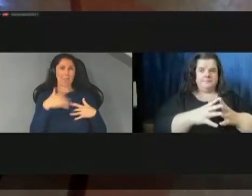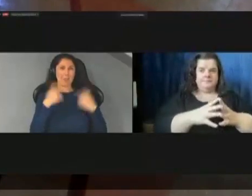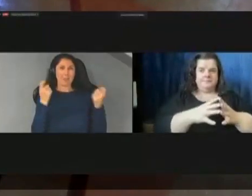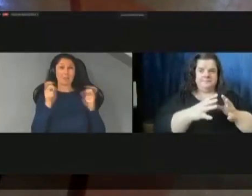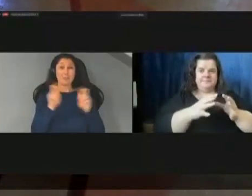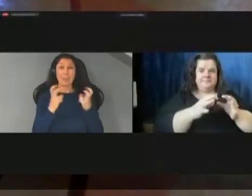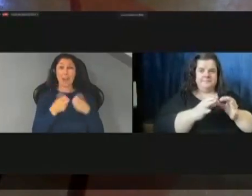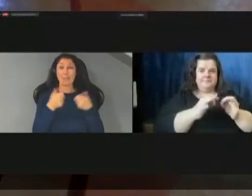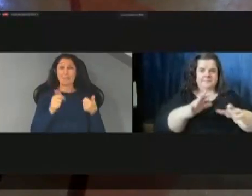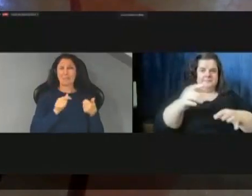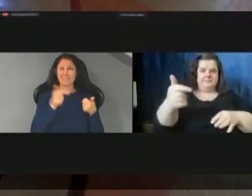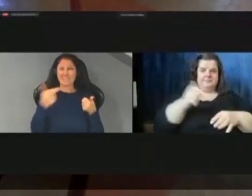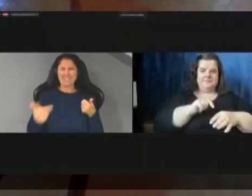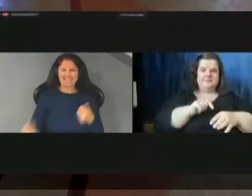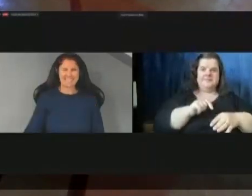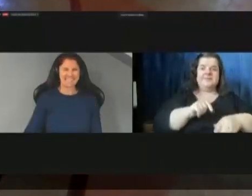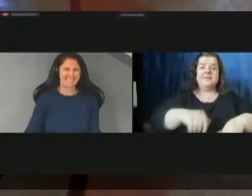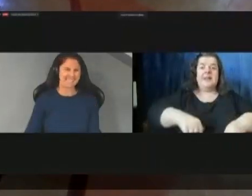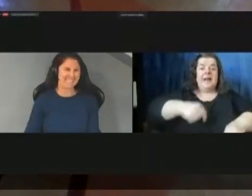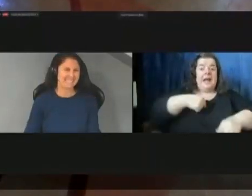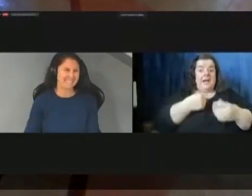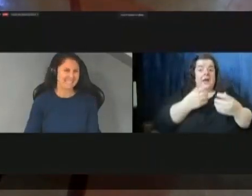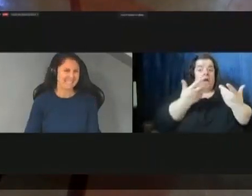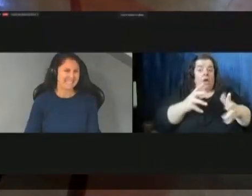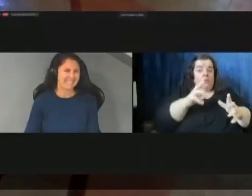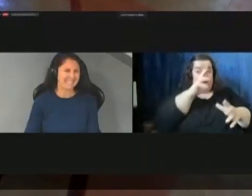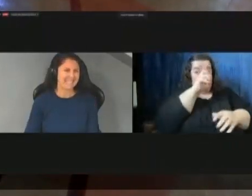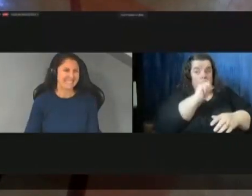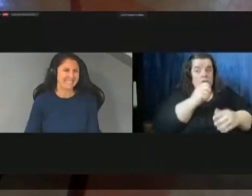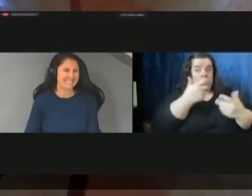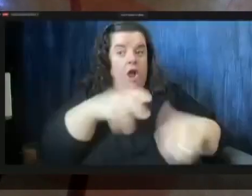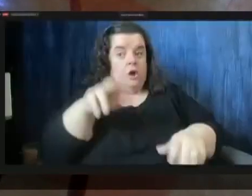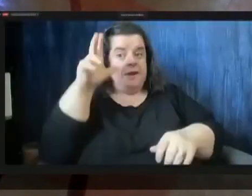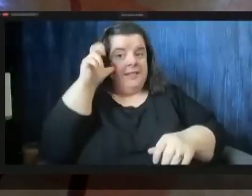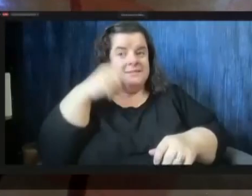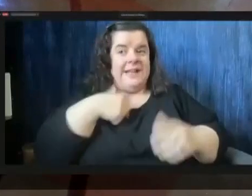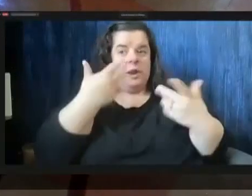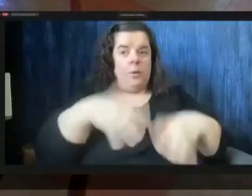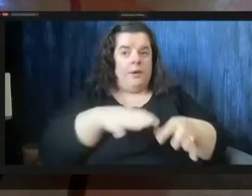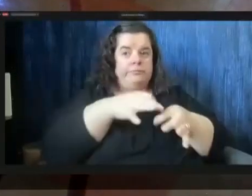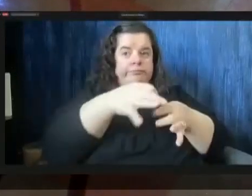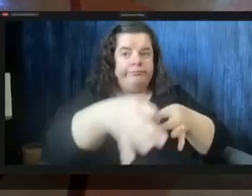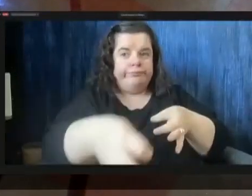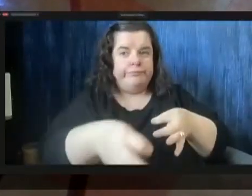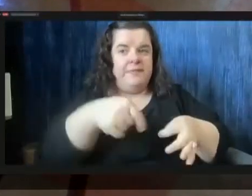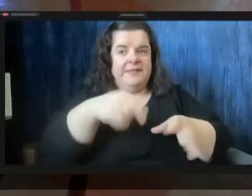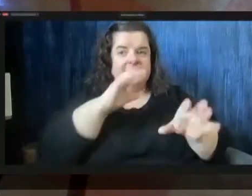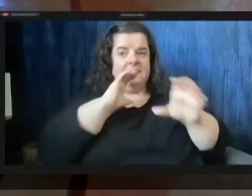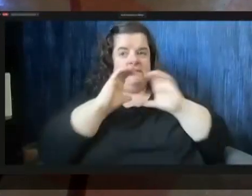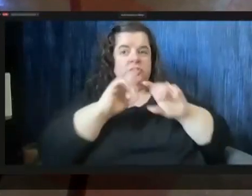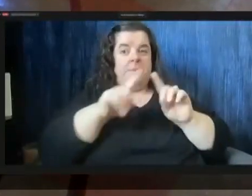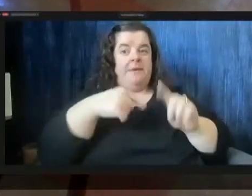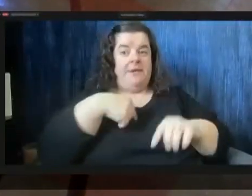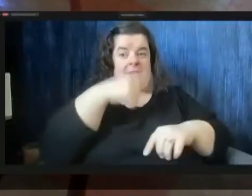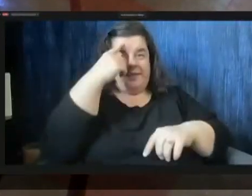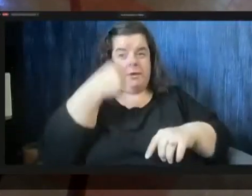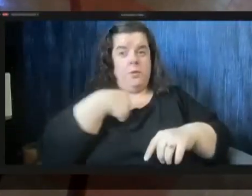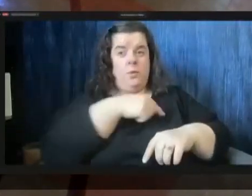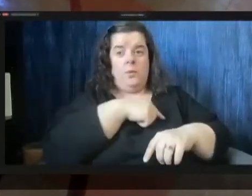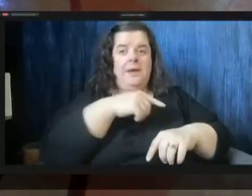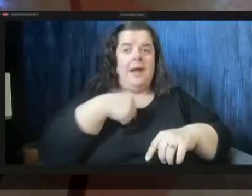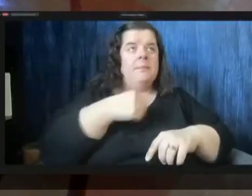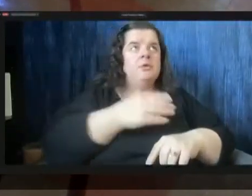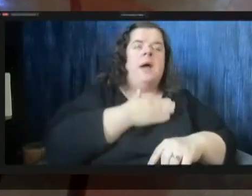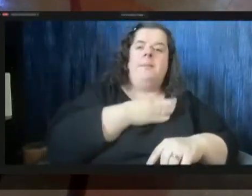But I do watch you and I do listen to you, and so I don't want to belabor this conversation. But I do think that we have to have. I was so happy Ricky Moody